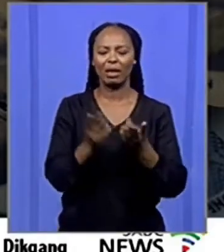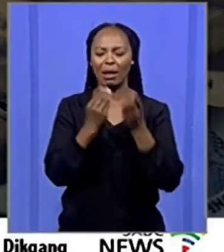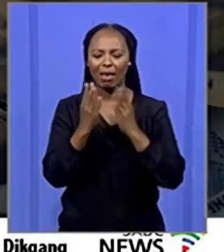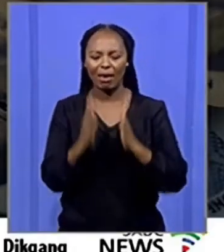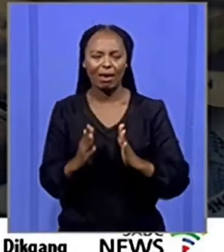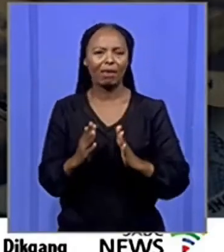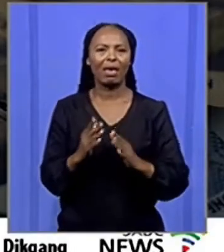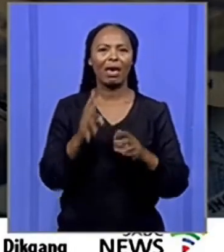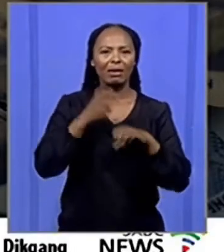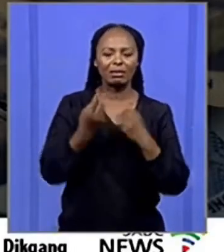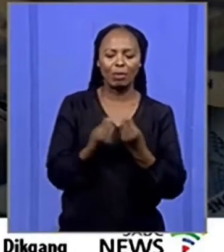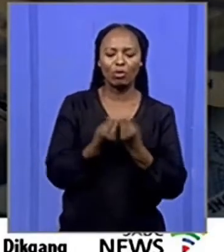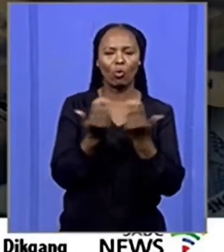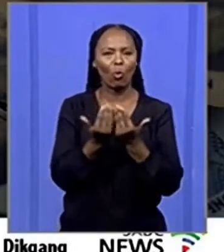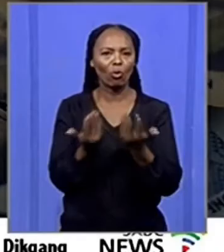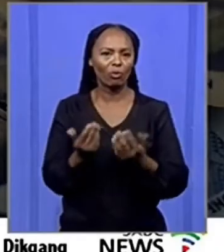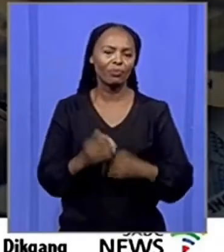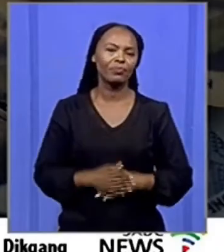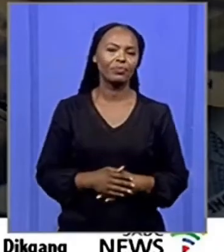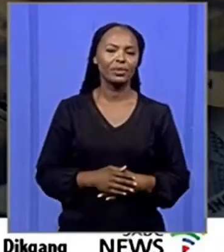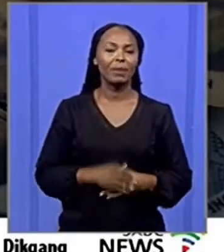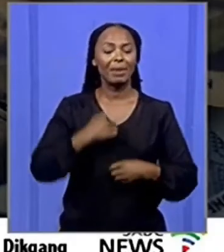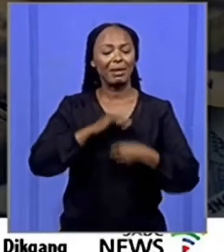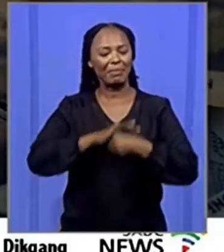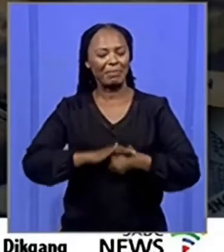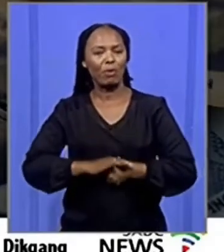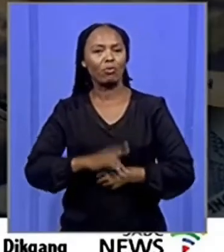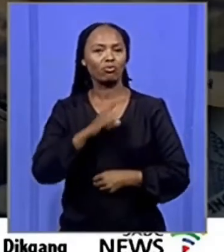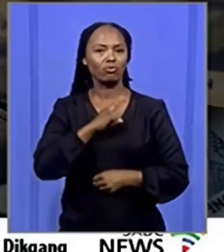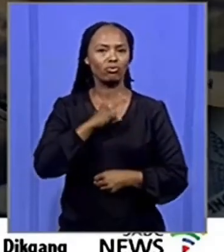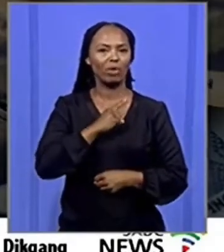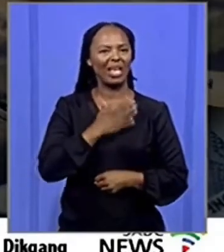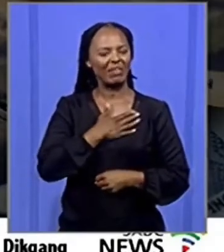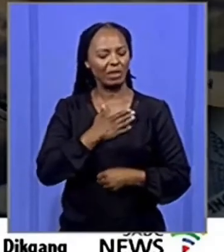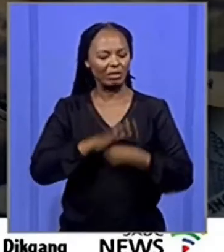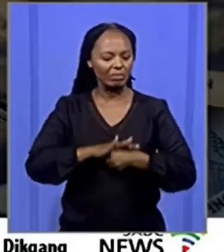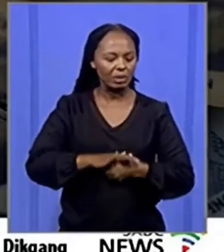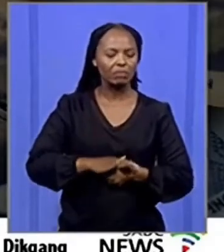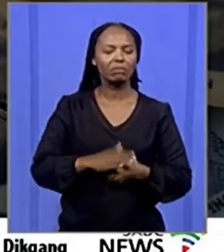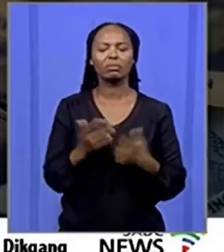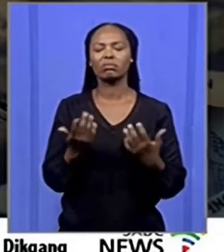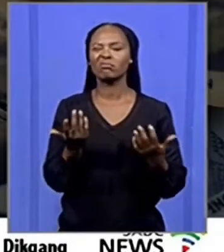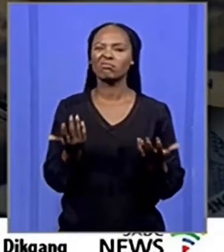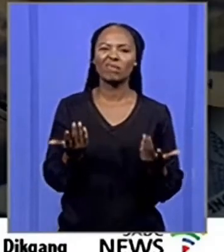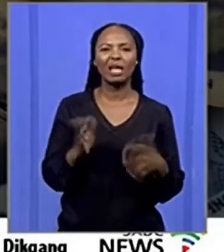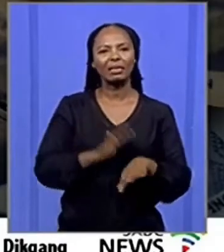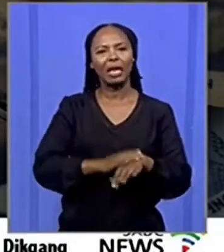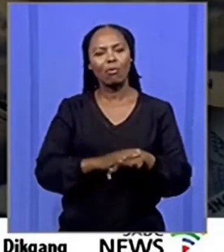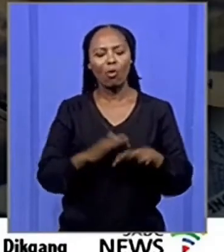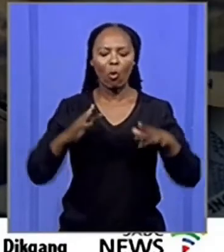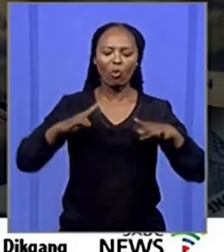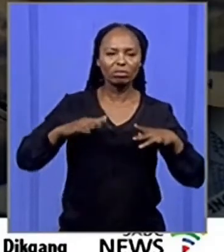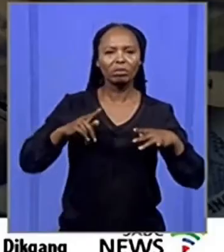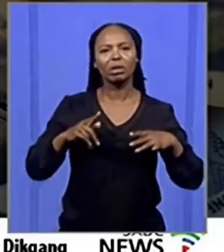go ya sekolong. Kgatelelo e nna ke bona e ba teng ya maikutlo haholo ha o tloa sehleng se sa